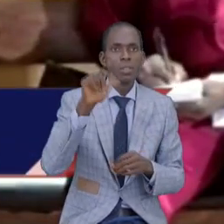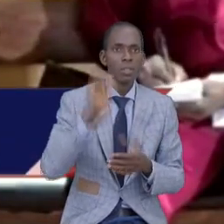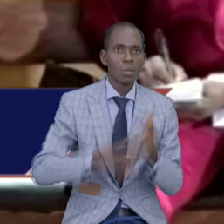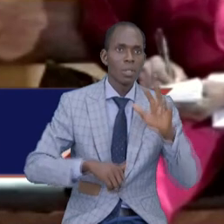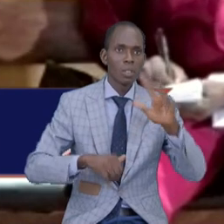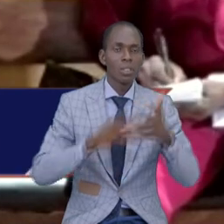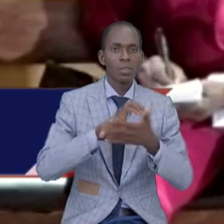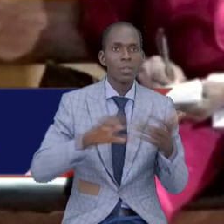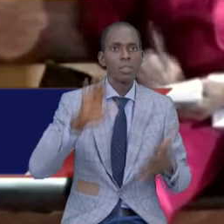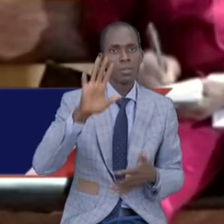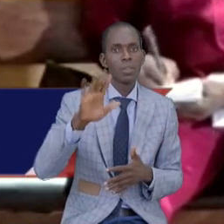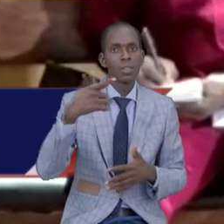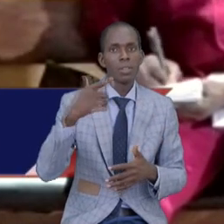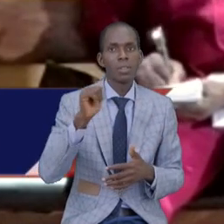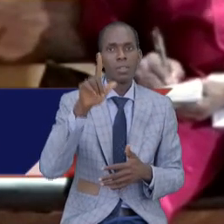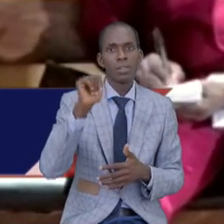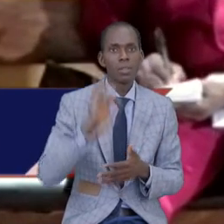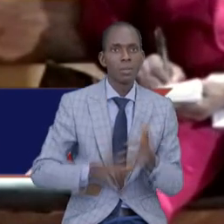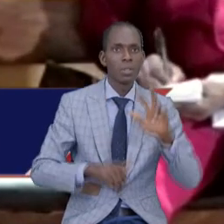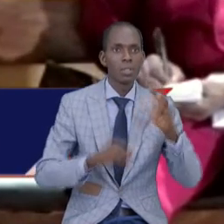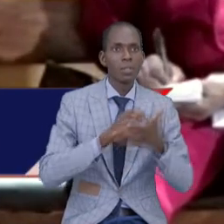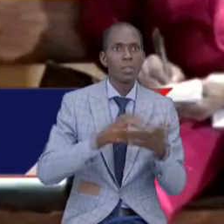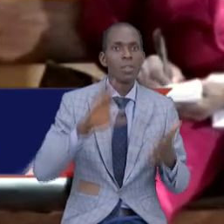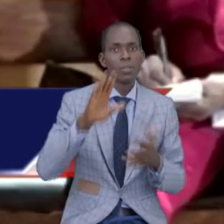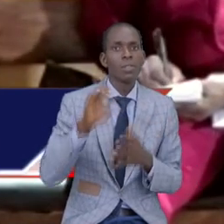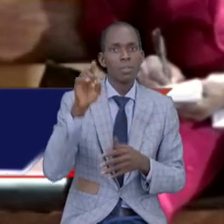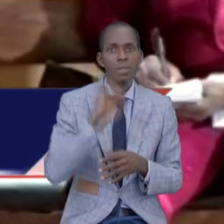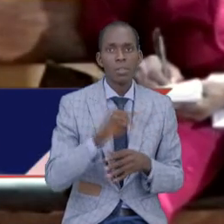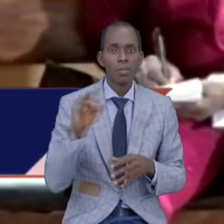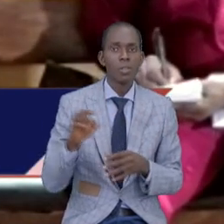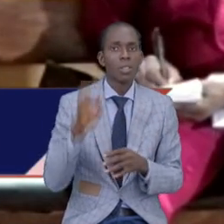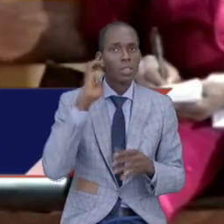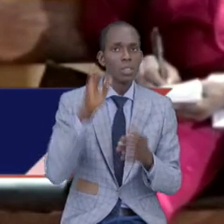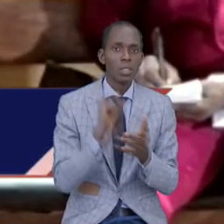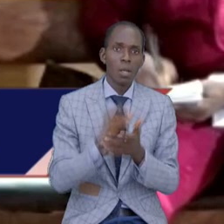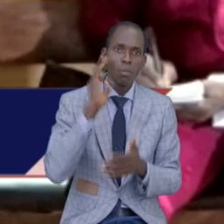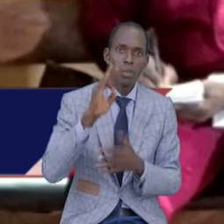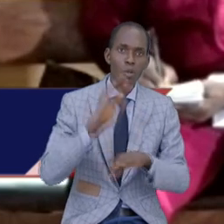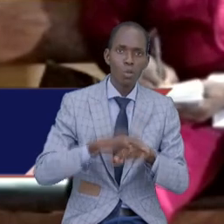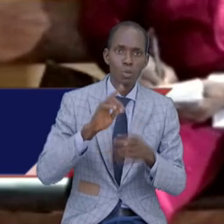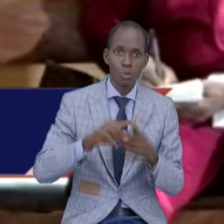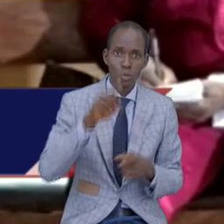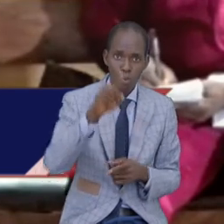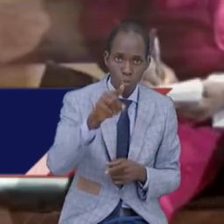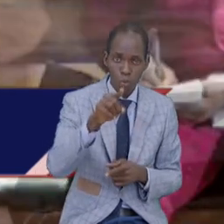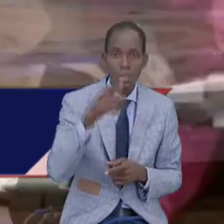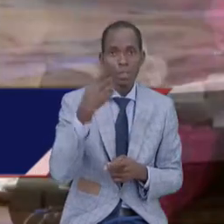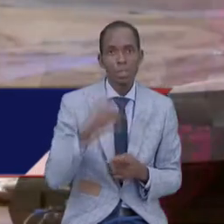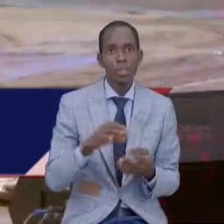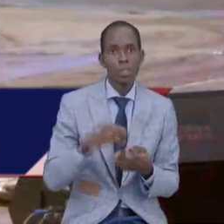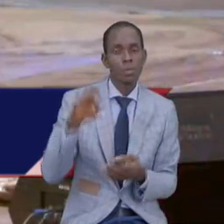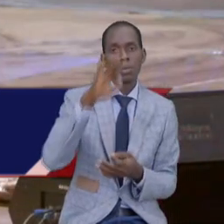It says, he therefore that ministereth to you the Spirit